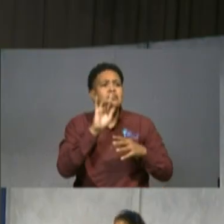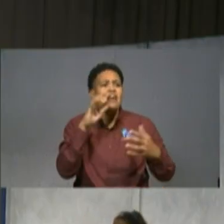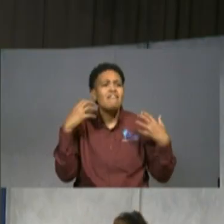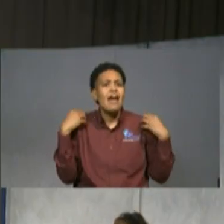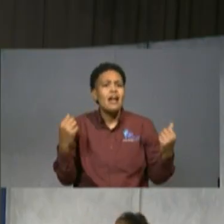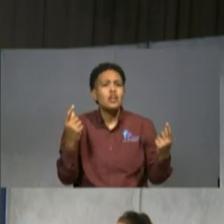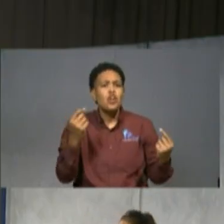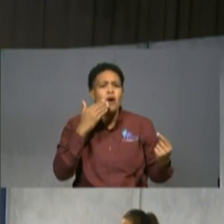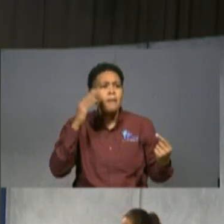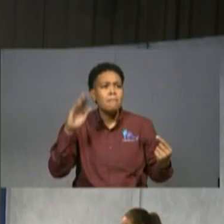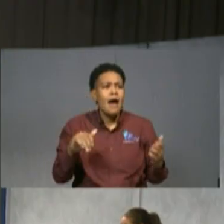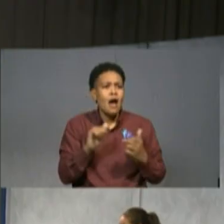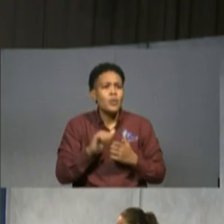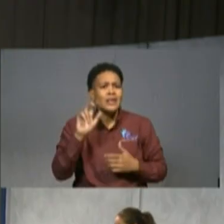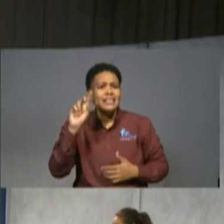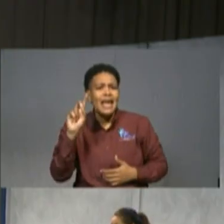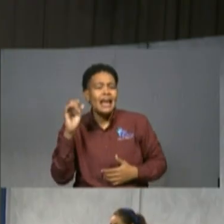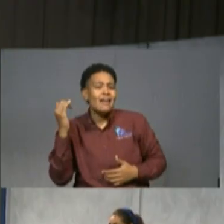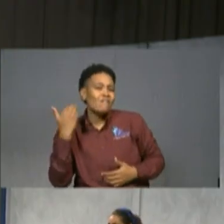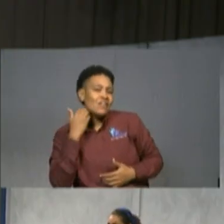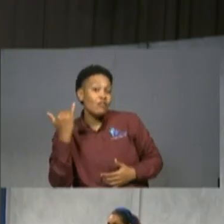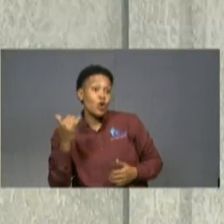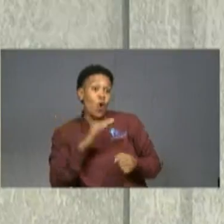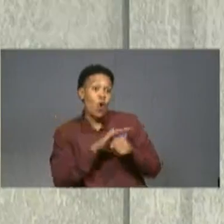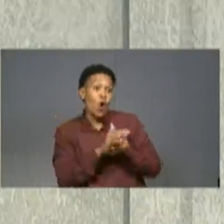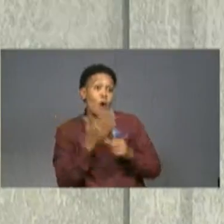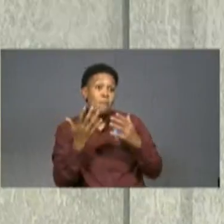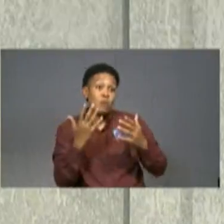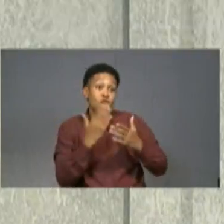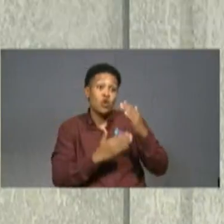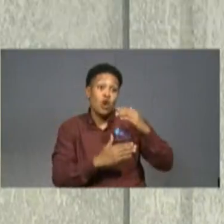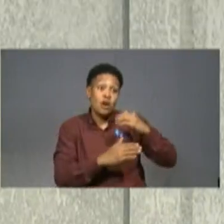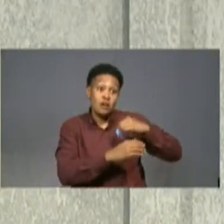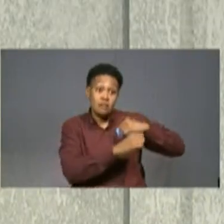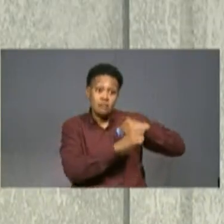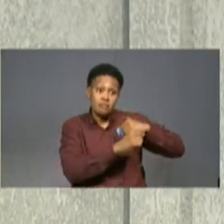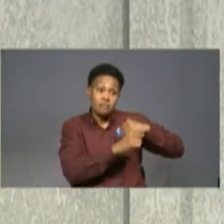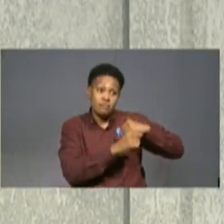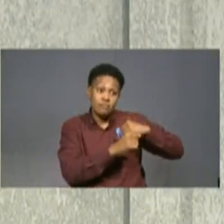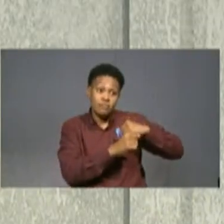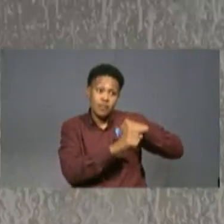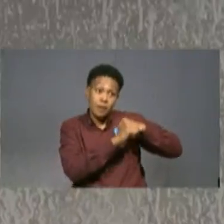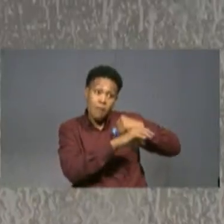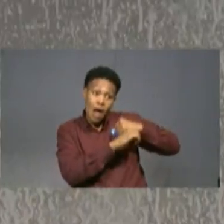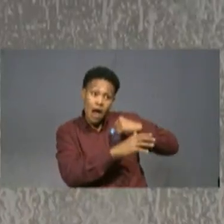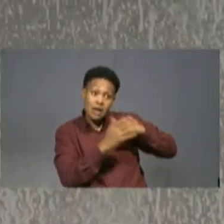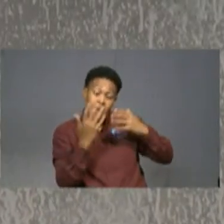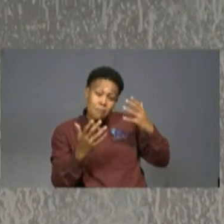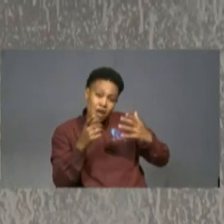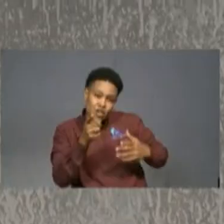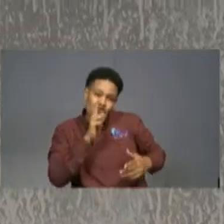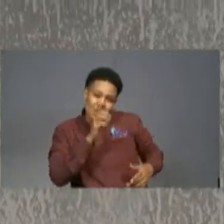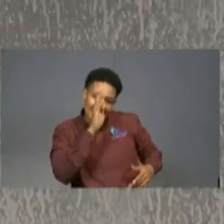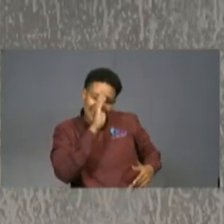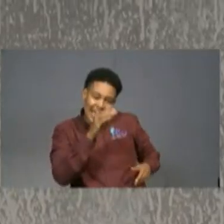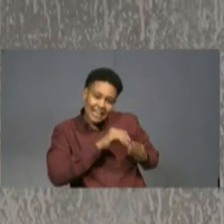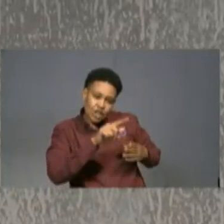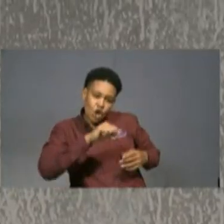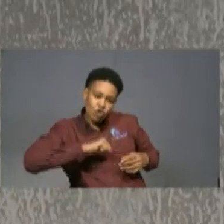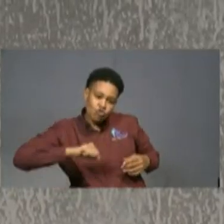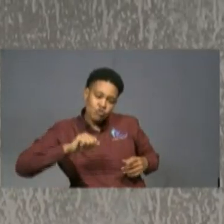so badly with dengue and now COVID. Perhaps some marketing of, well, let's not go there. But you directed in your